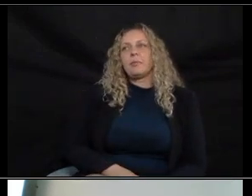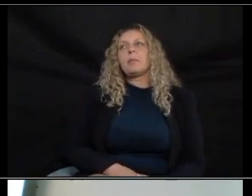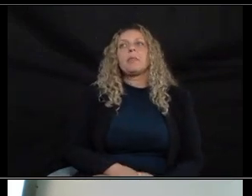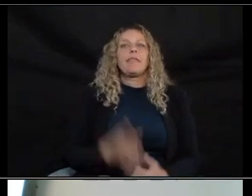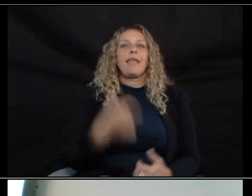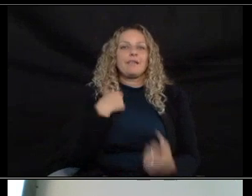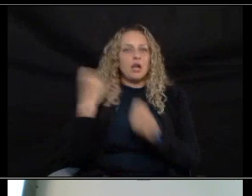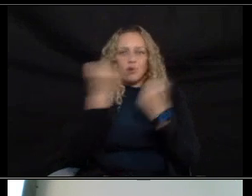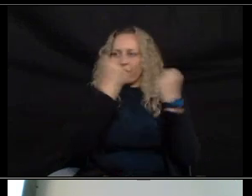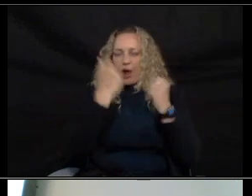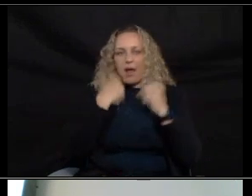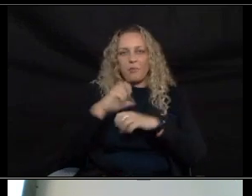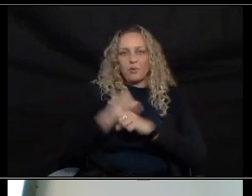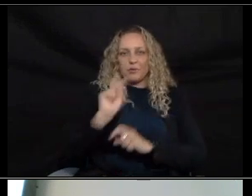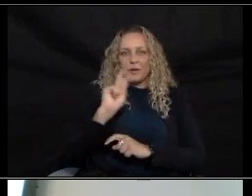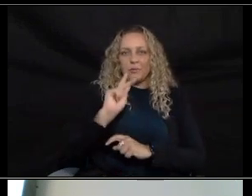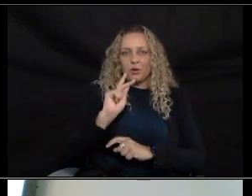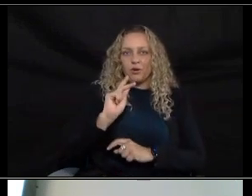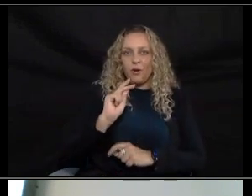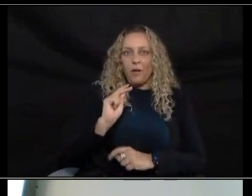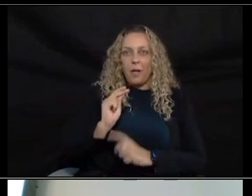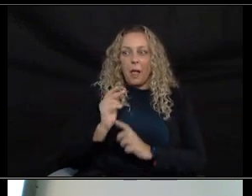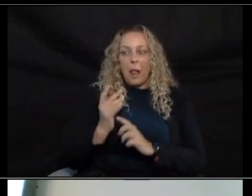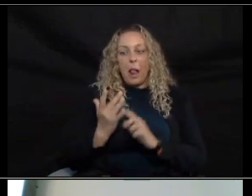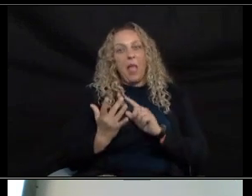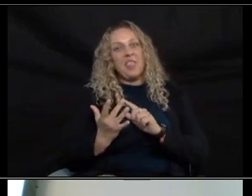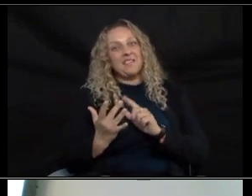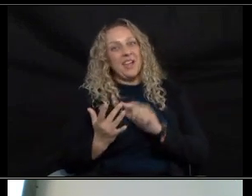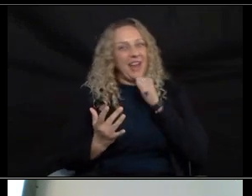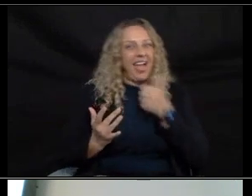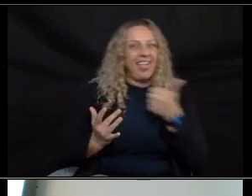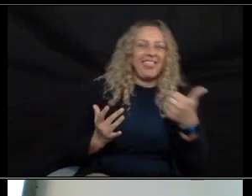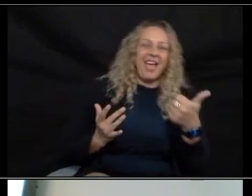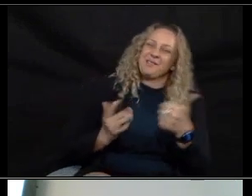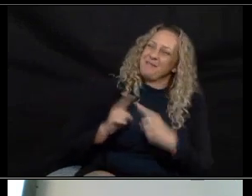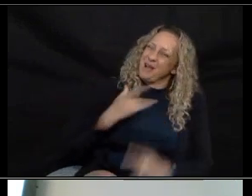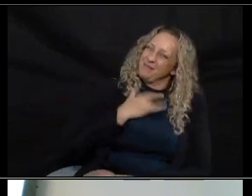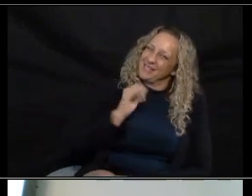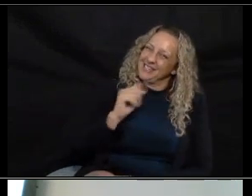drive around town, I'm used to people showing me a finger, not often the thumb, but thank you for that. I appreciate that.